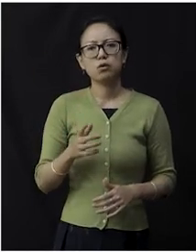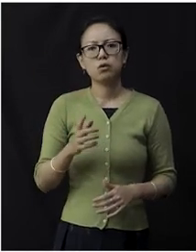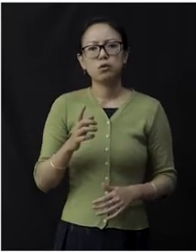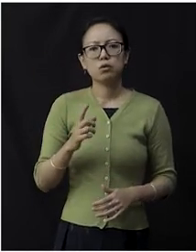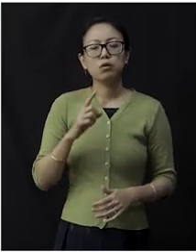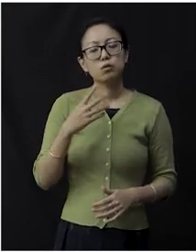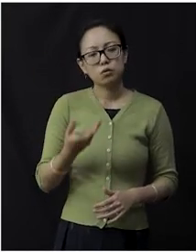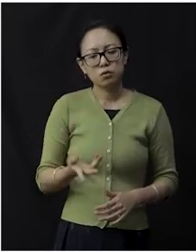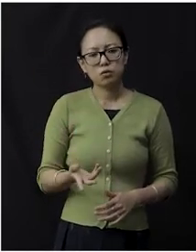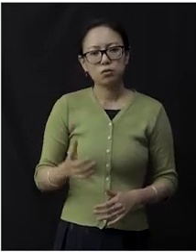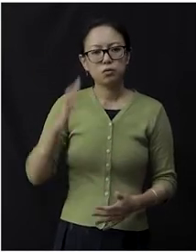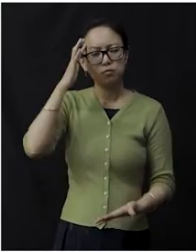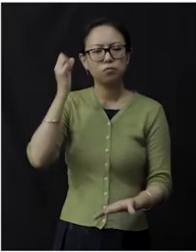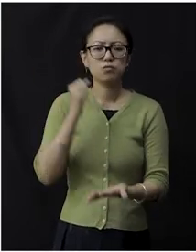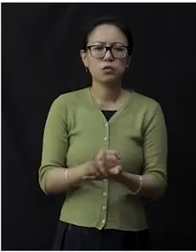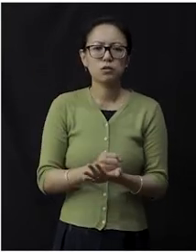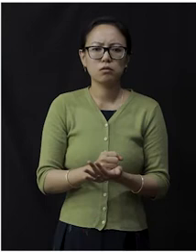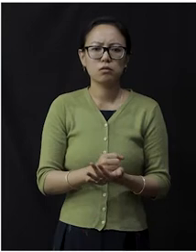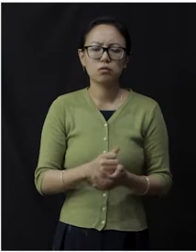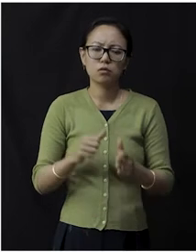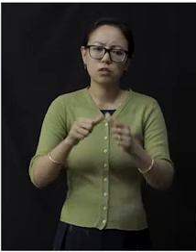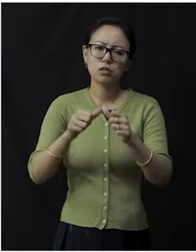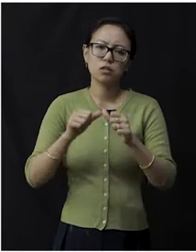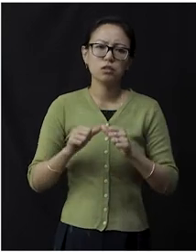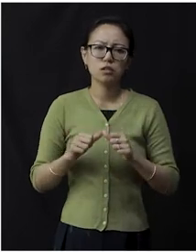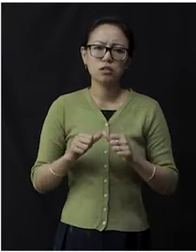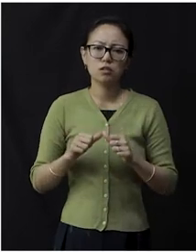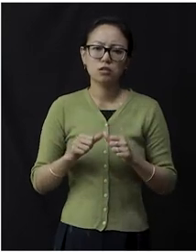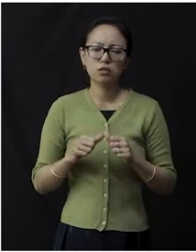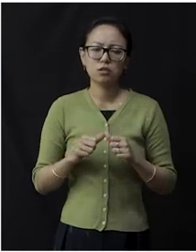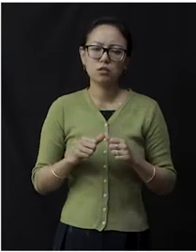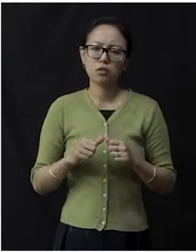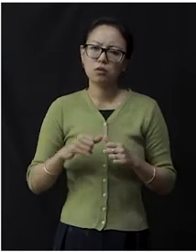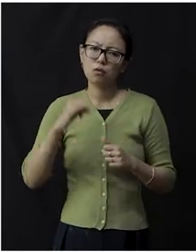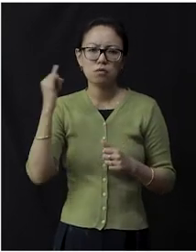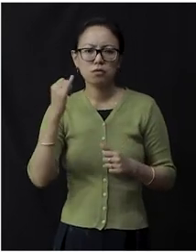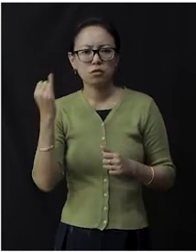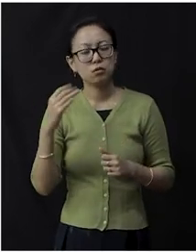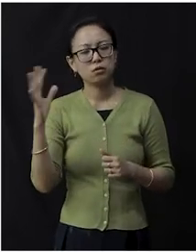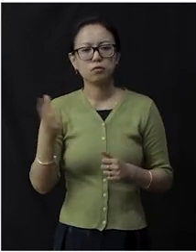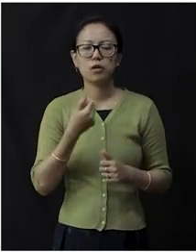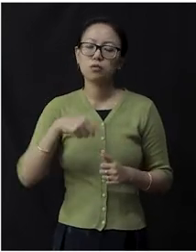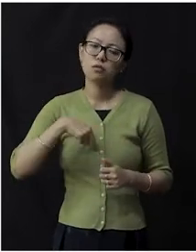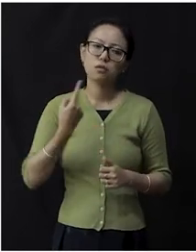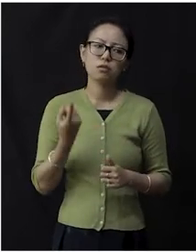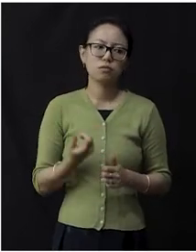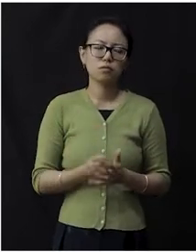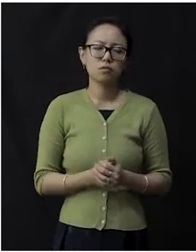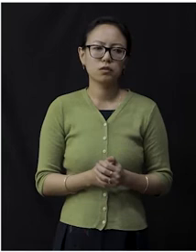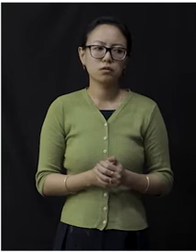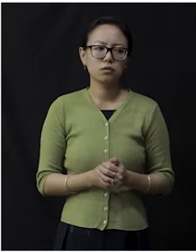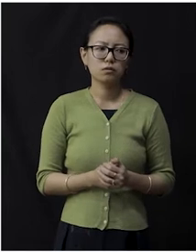think that when you want an answer to the question, sometimes your parents would respond, sometimes they just